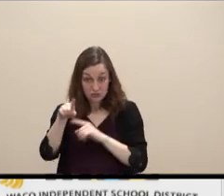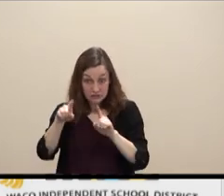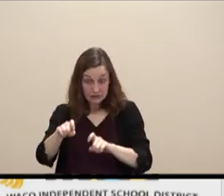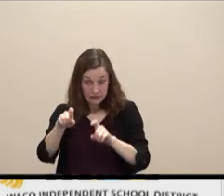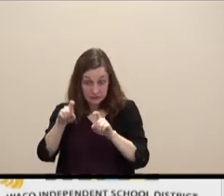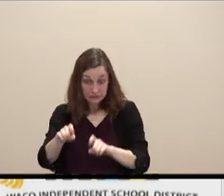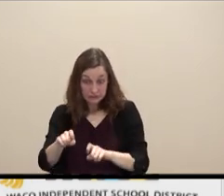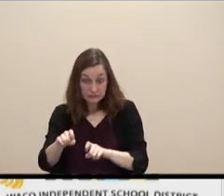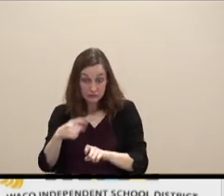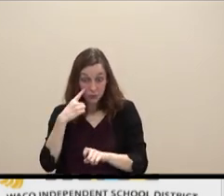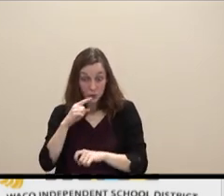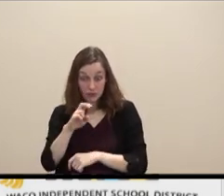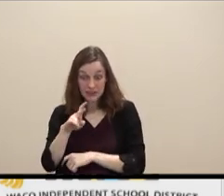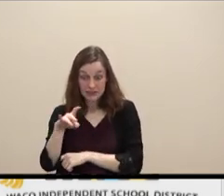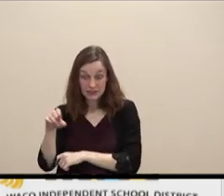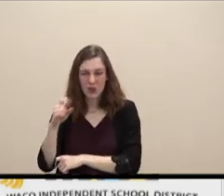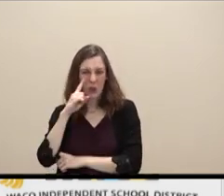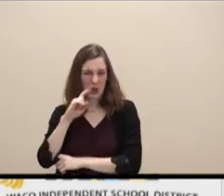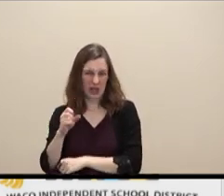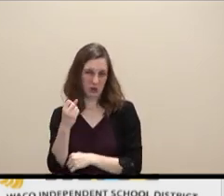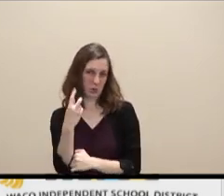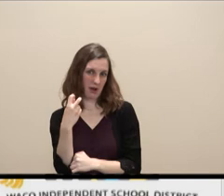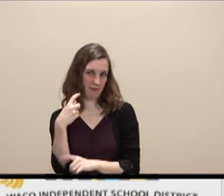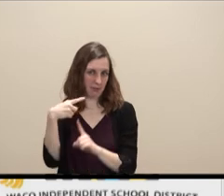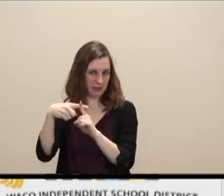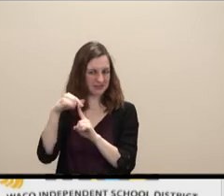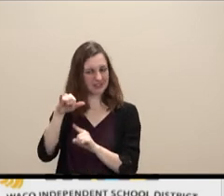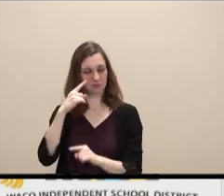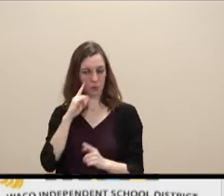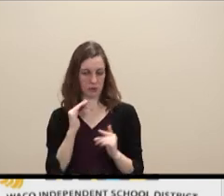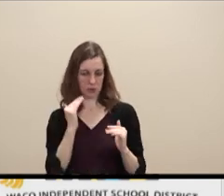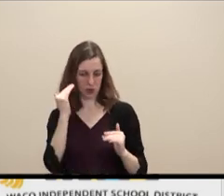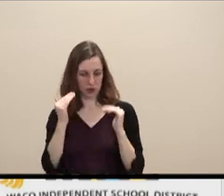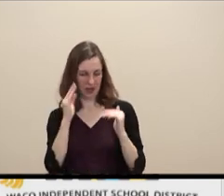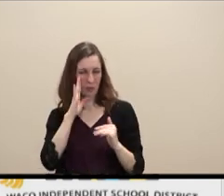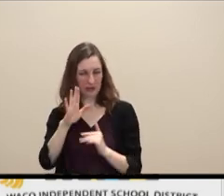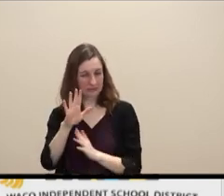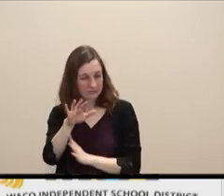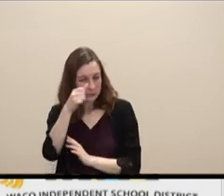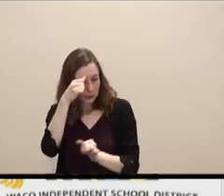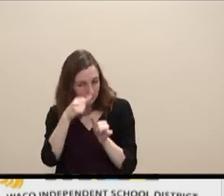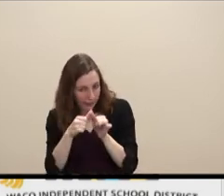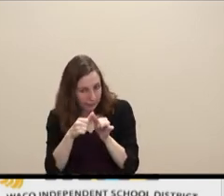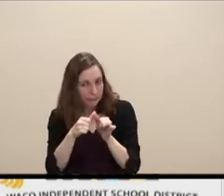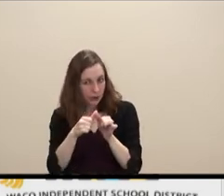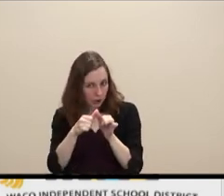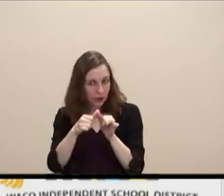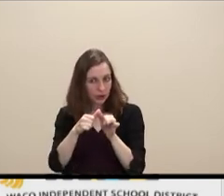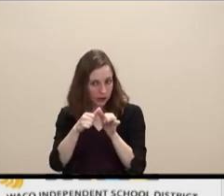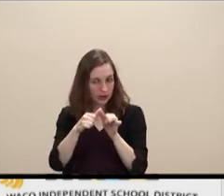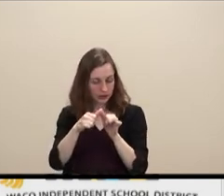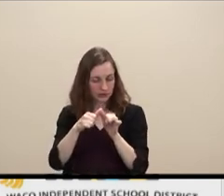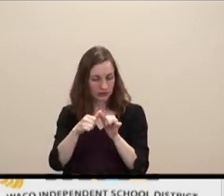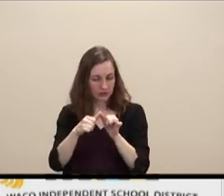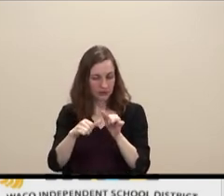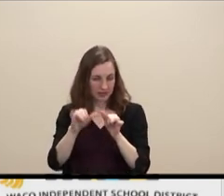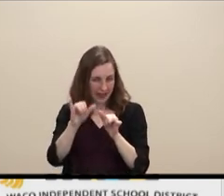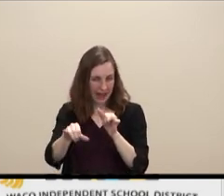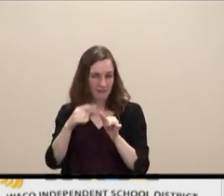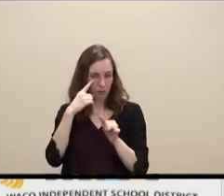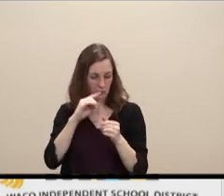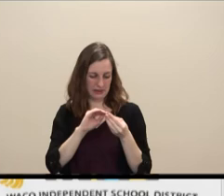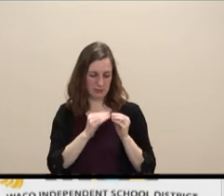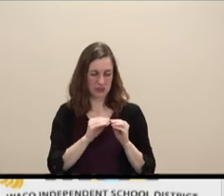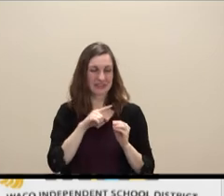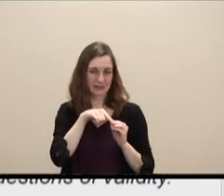adult tested in Renaissance, it would look like a 12 plus. So I want you to keep that in mind when I show you these numbers, that it's testing the foundation all the way